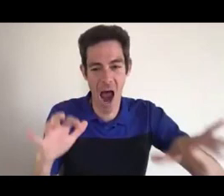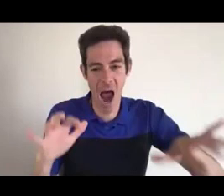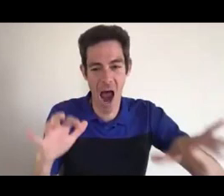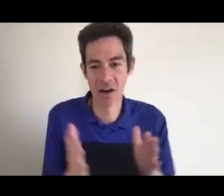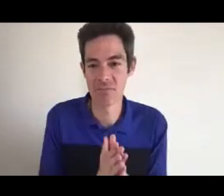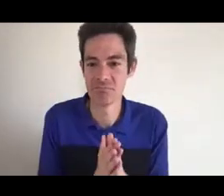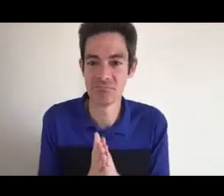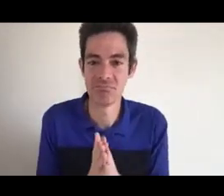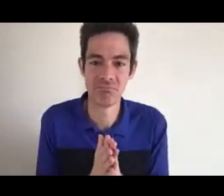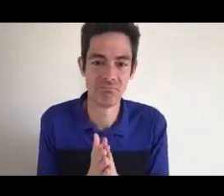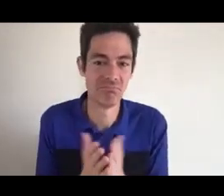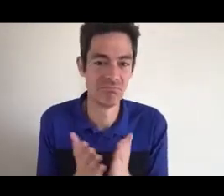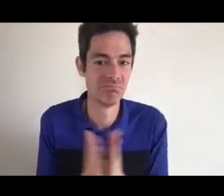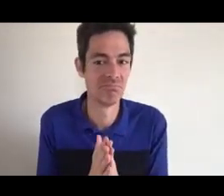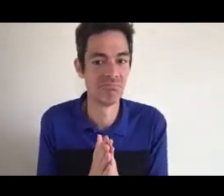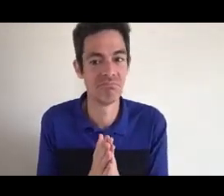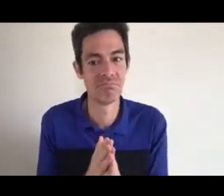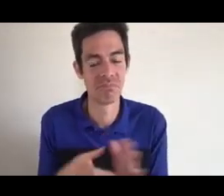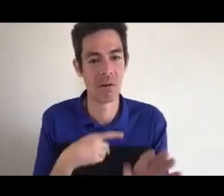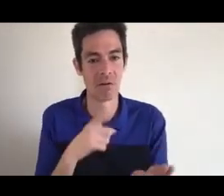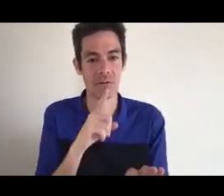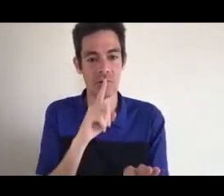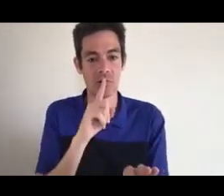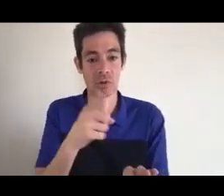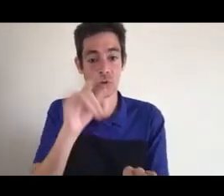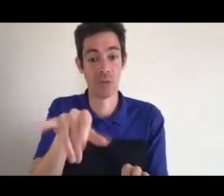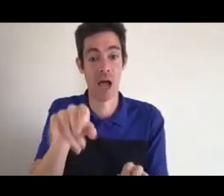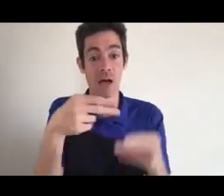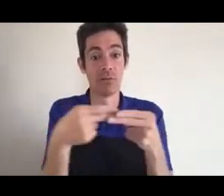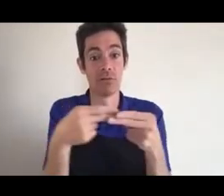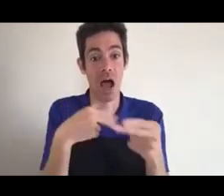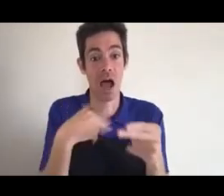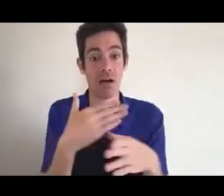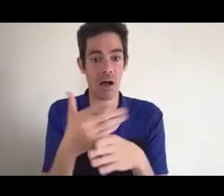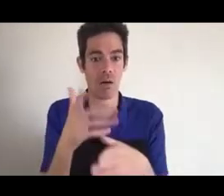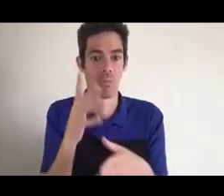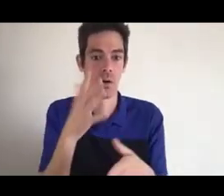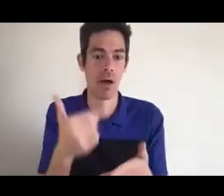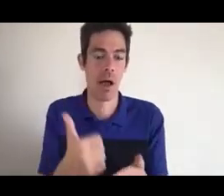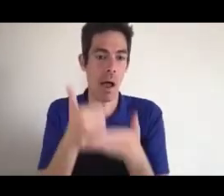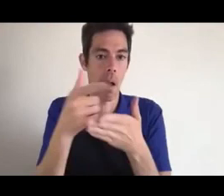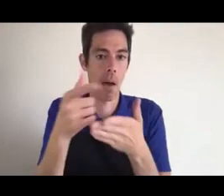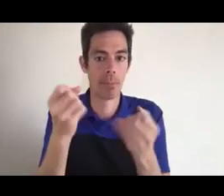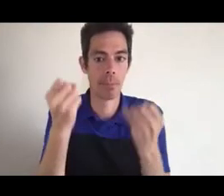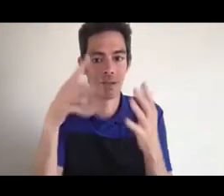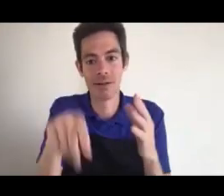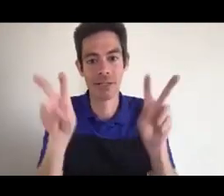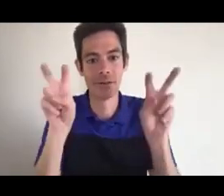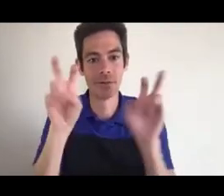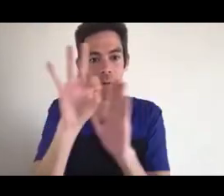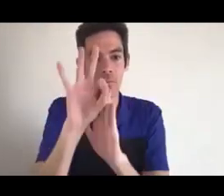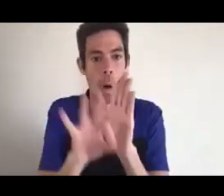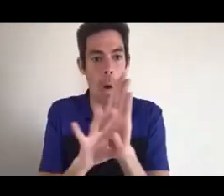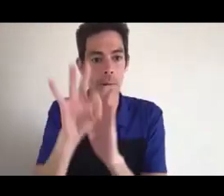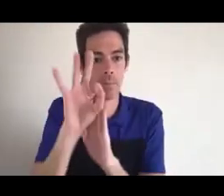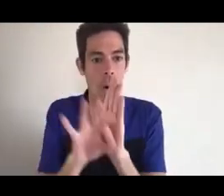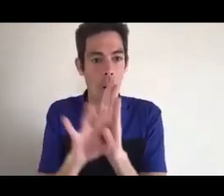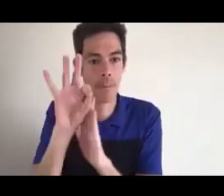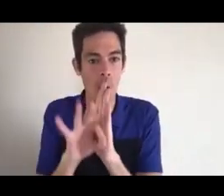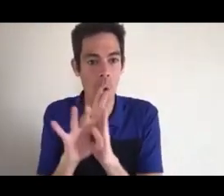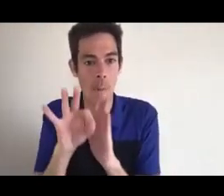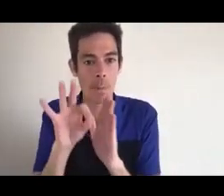of how intense the rain is. And so this slide, I think, will